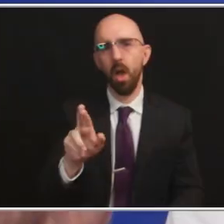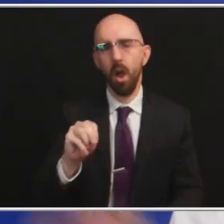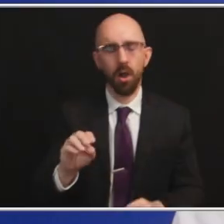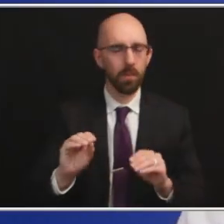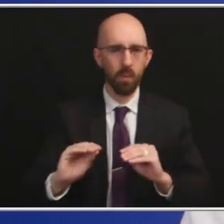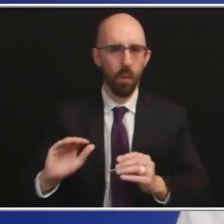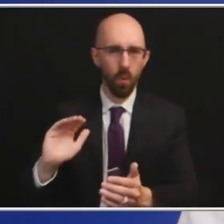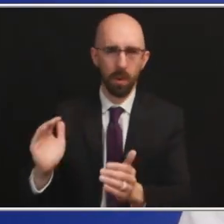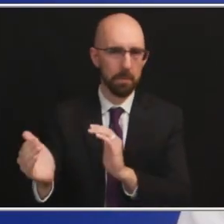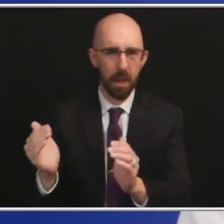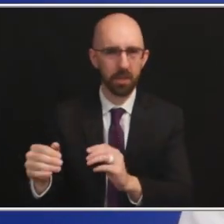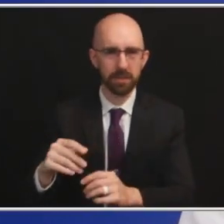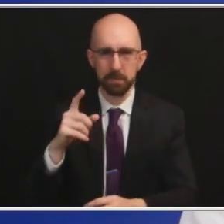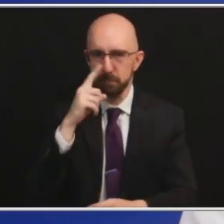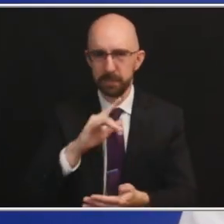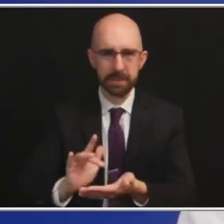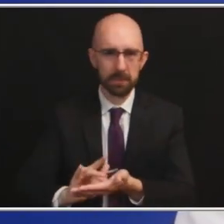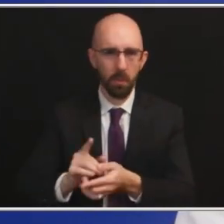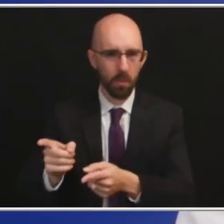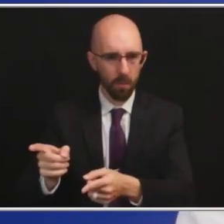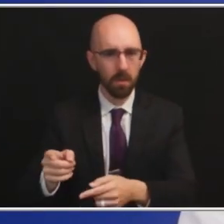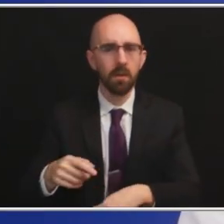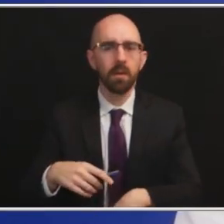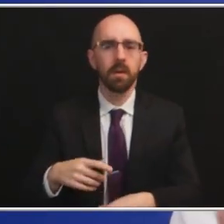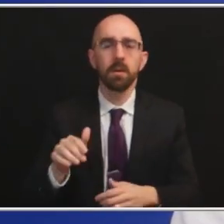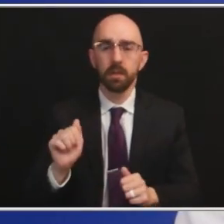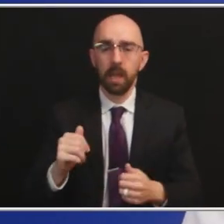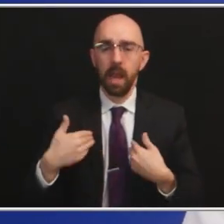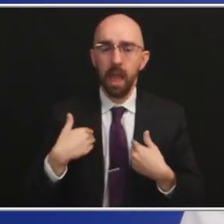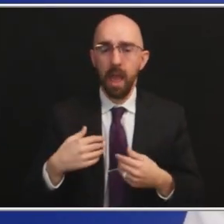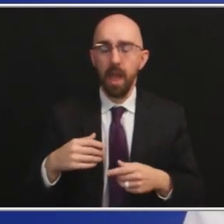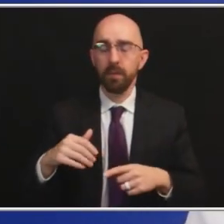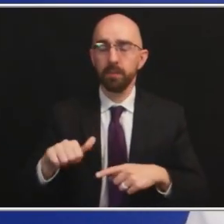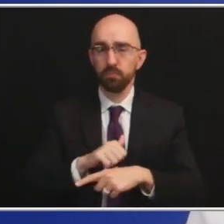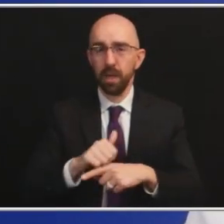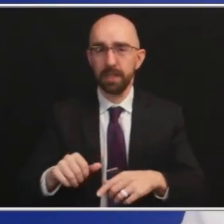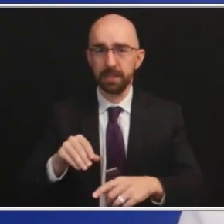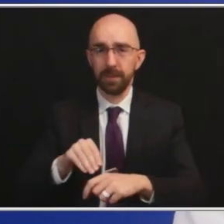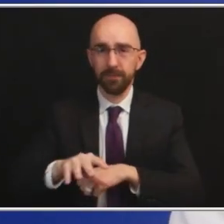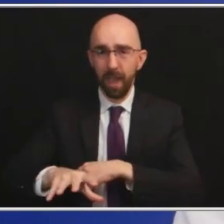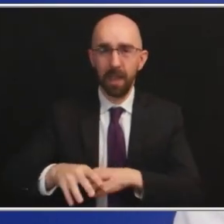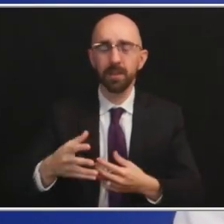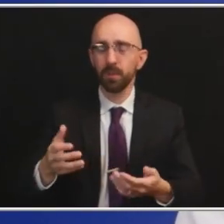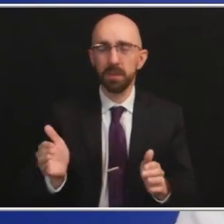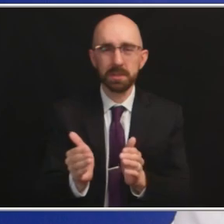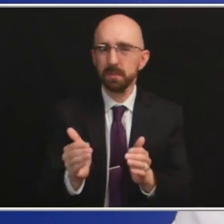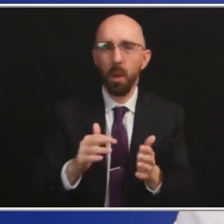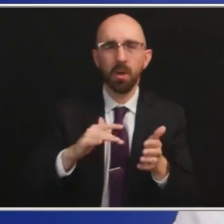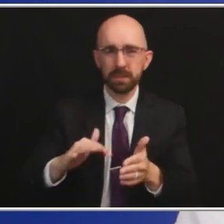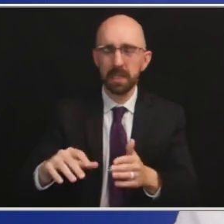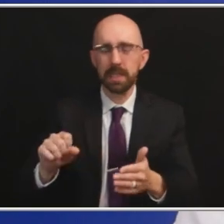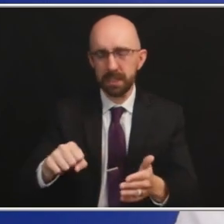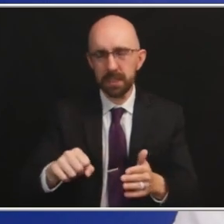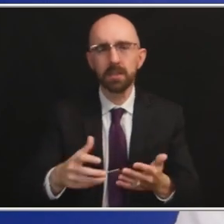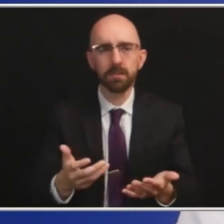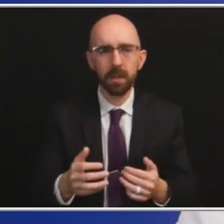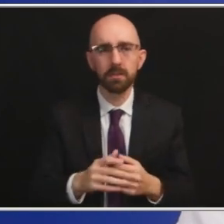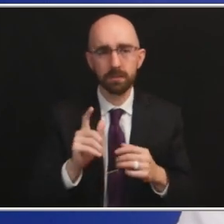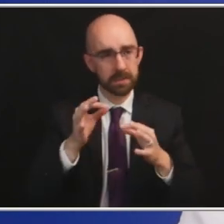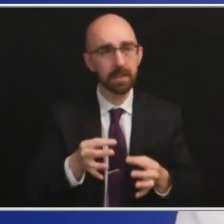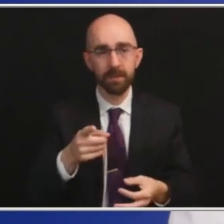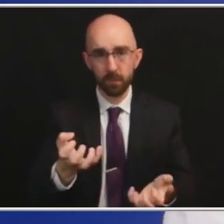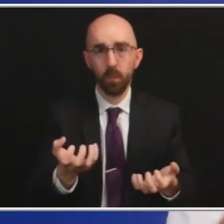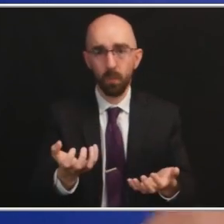have practice effect when they do these tests. And it's a pilot study. It's a small study. But certainly this is what we want to